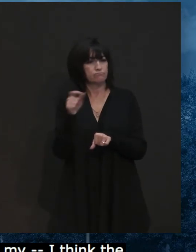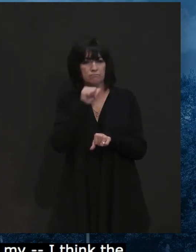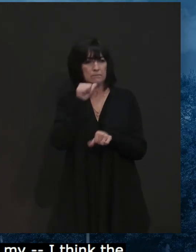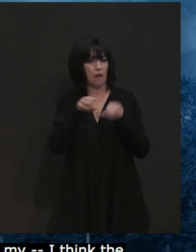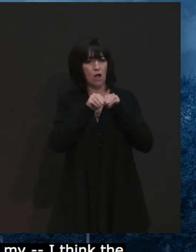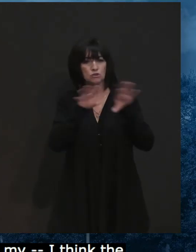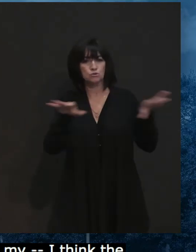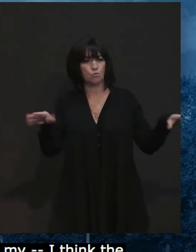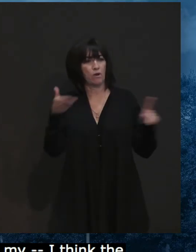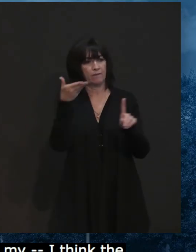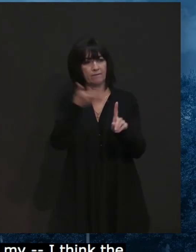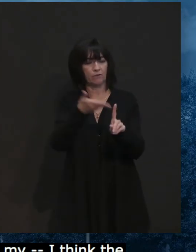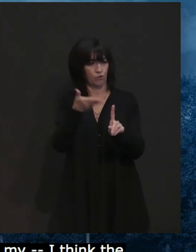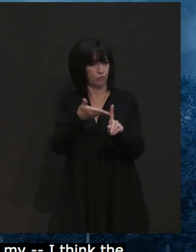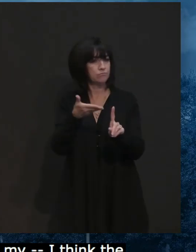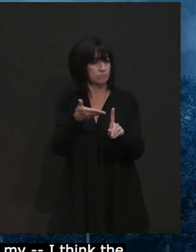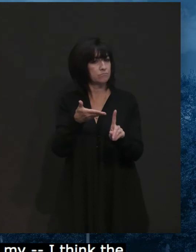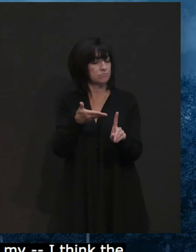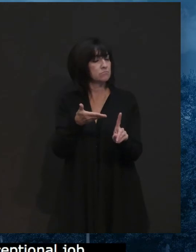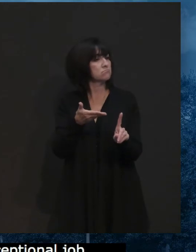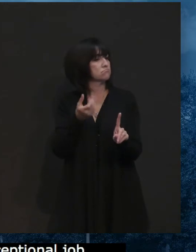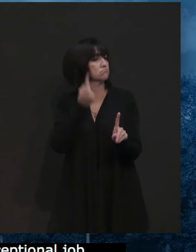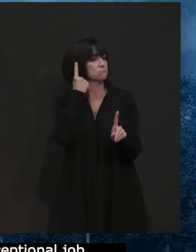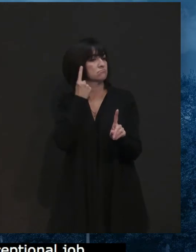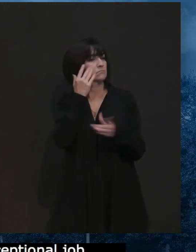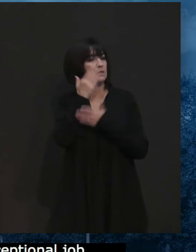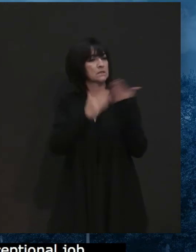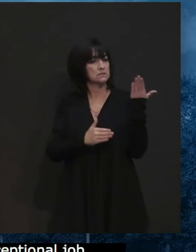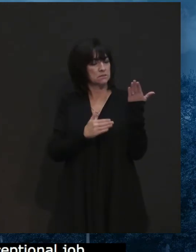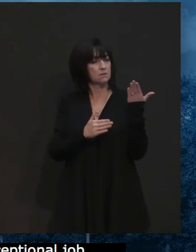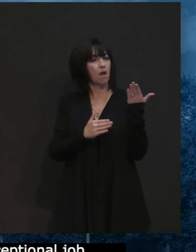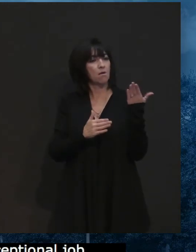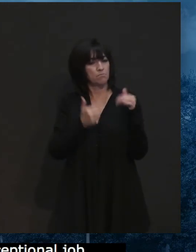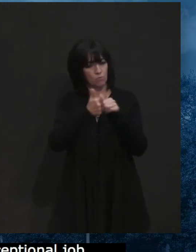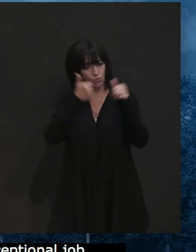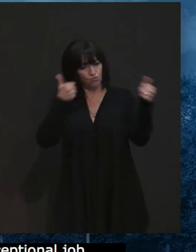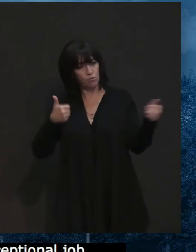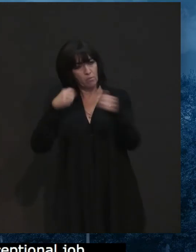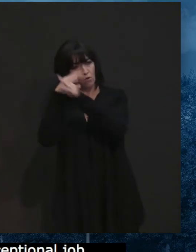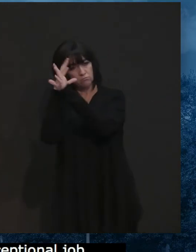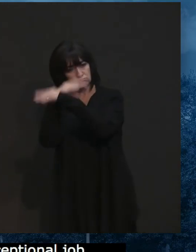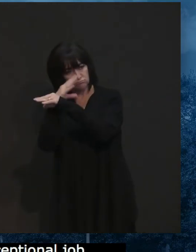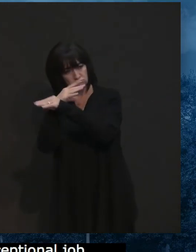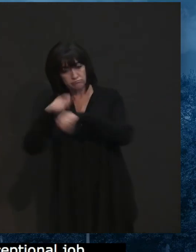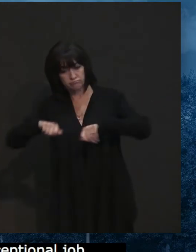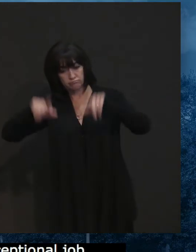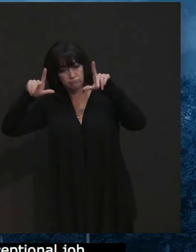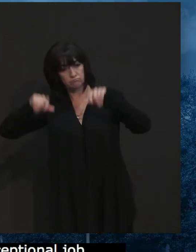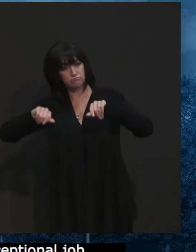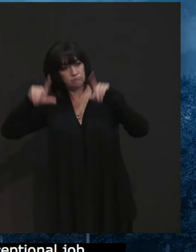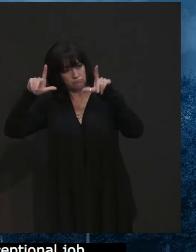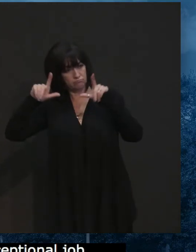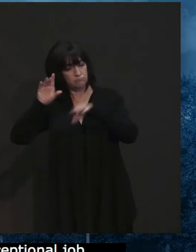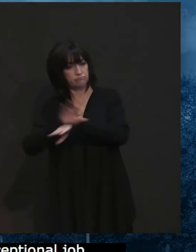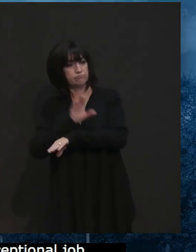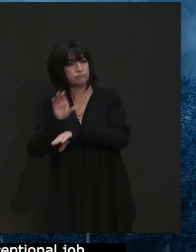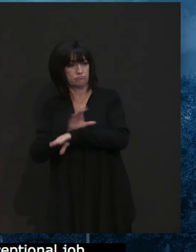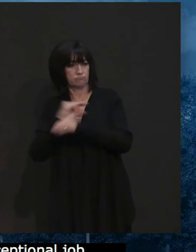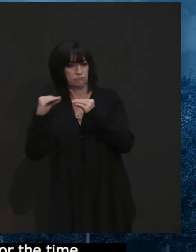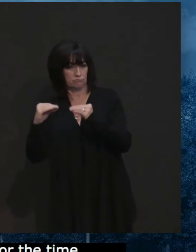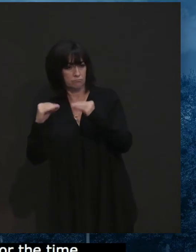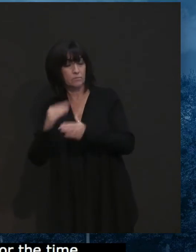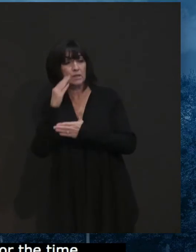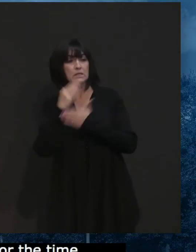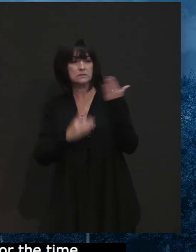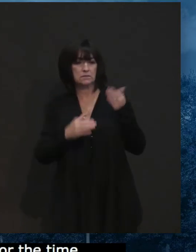with some in-person instruction and some remote. And for the time being, I think